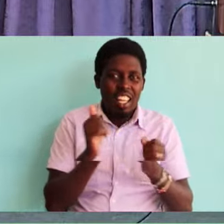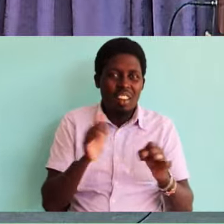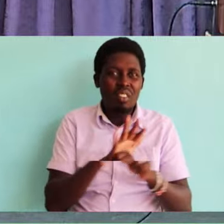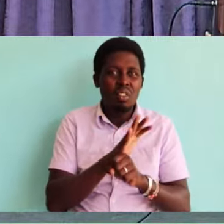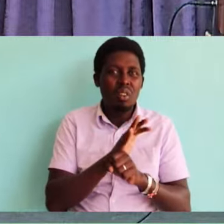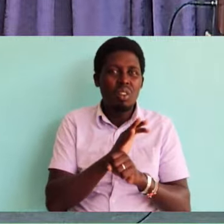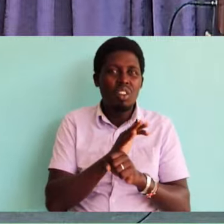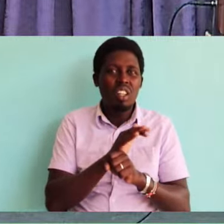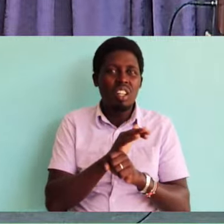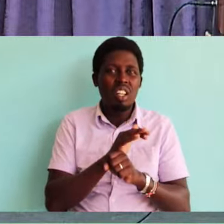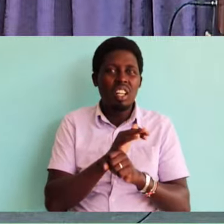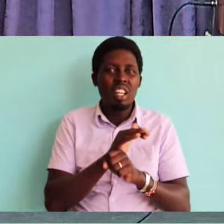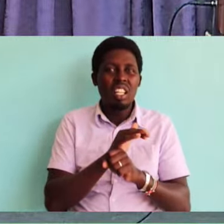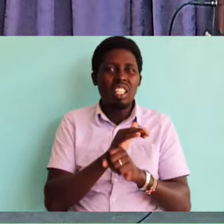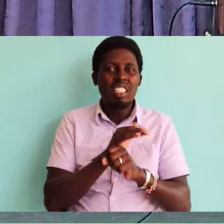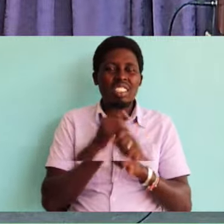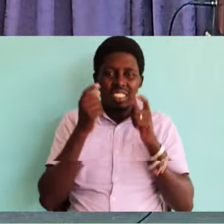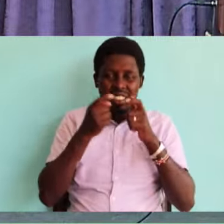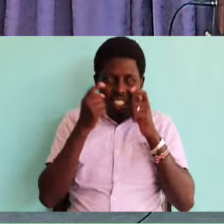will have him.